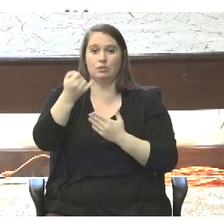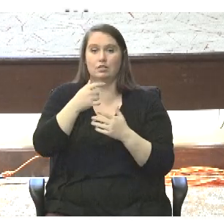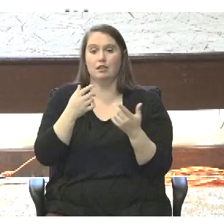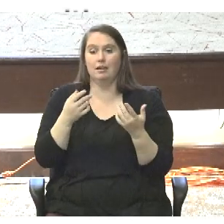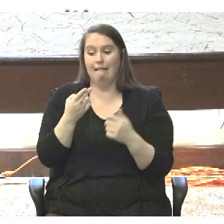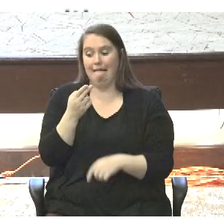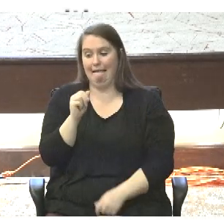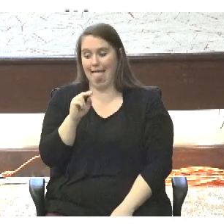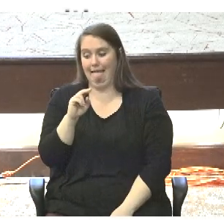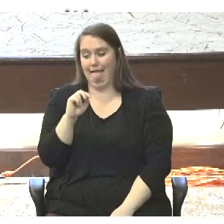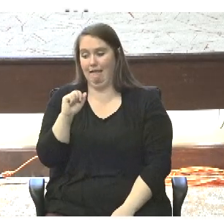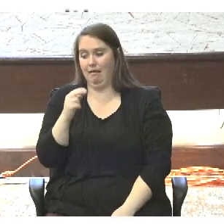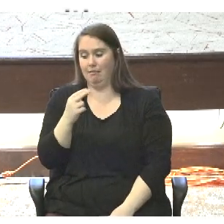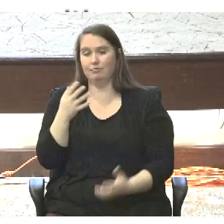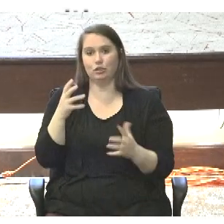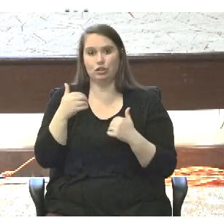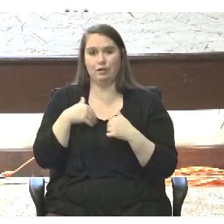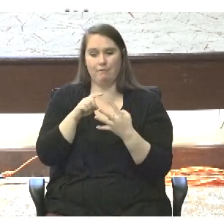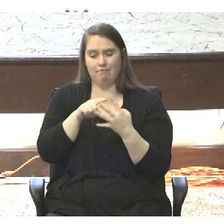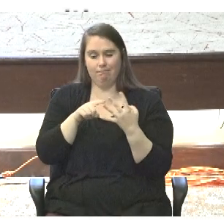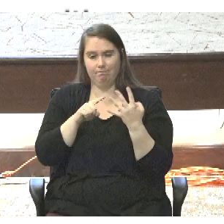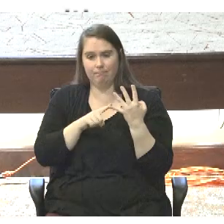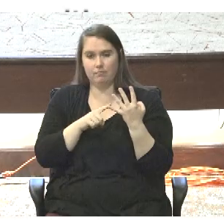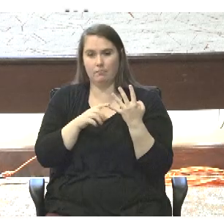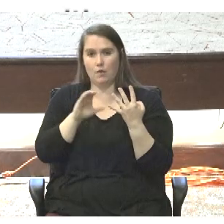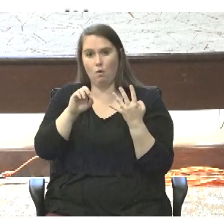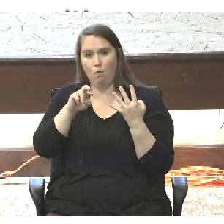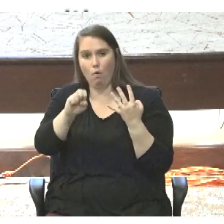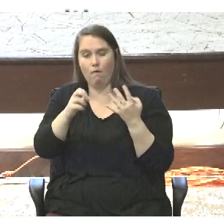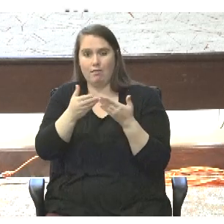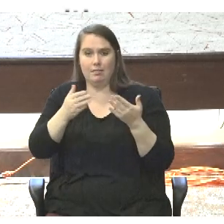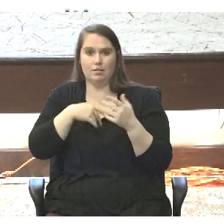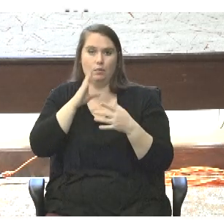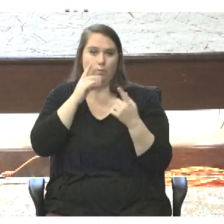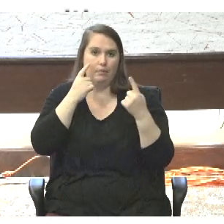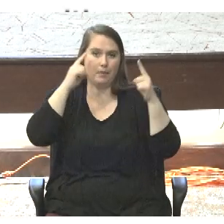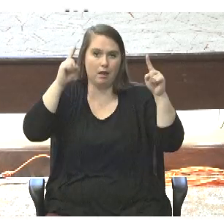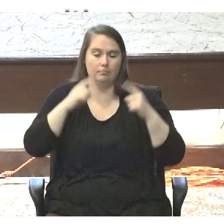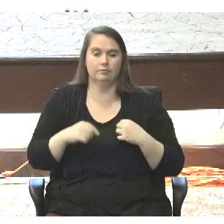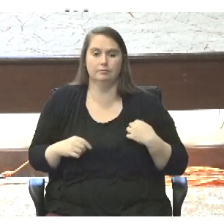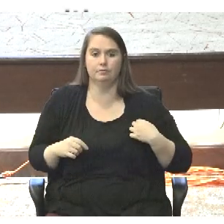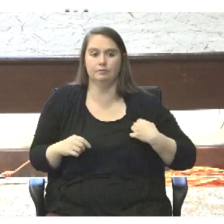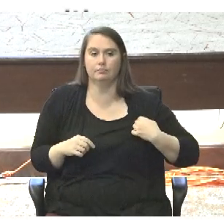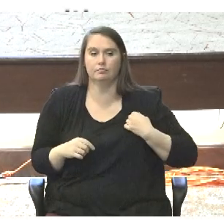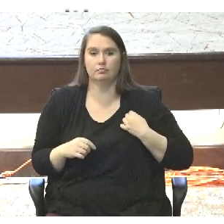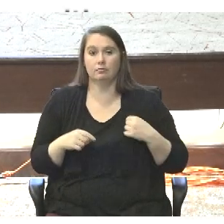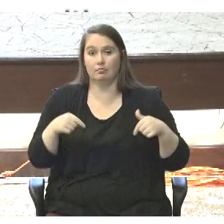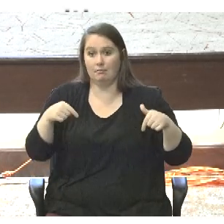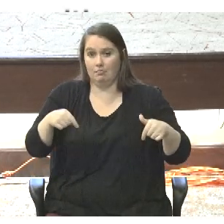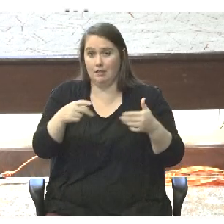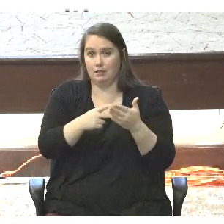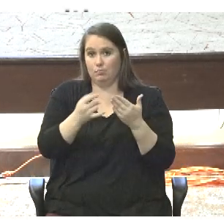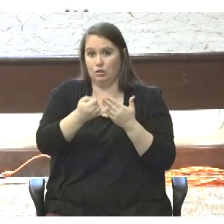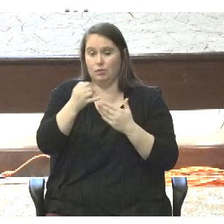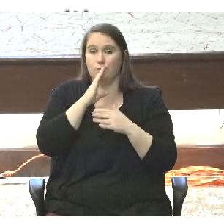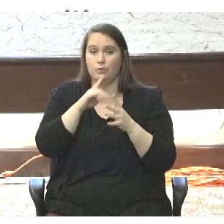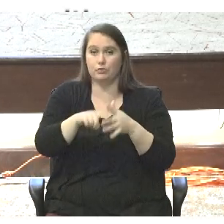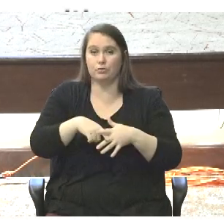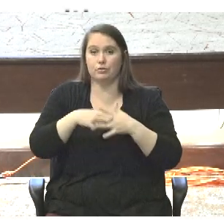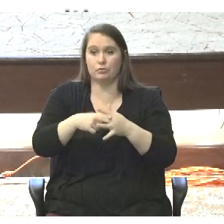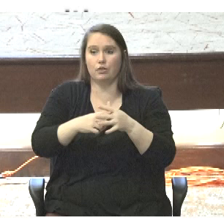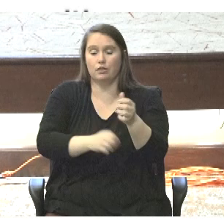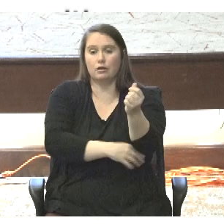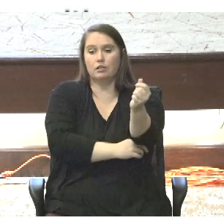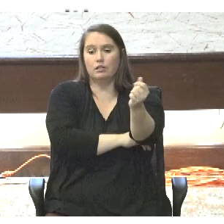of these kind of core things that we want to accomplish through our work. We are really starting this project with the